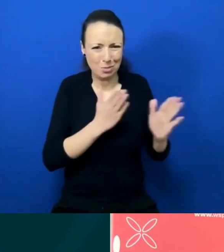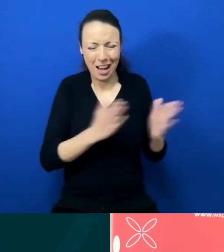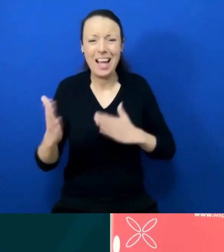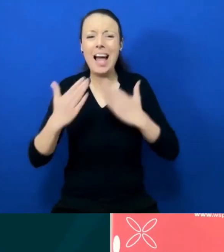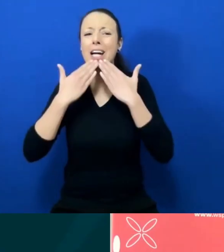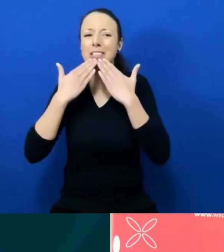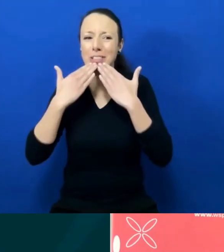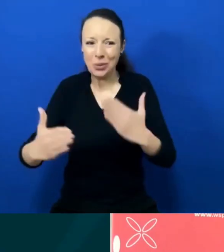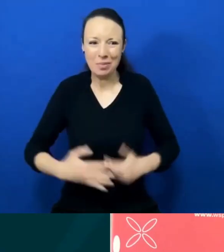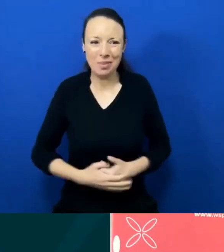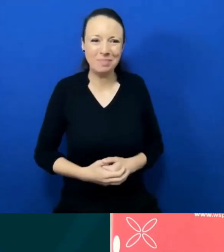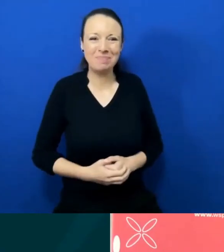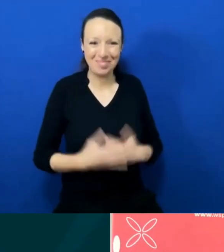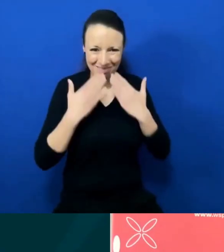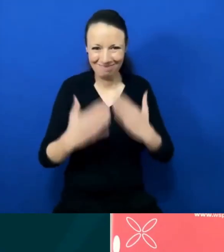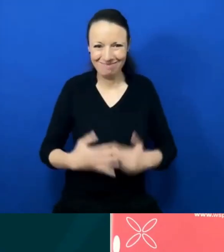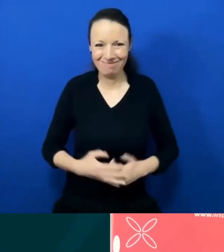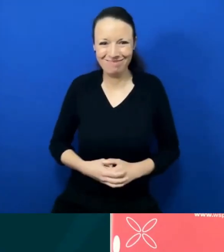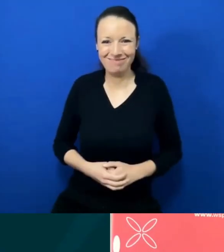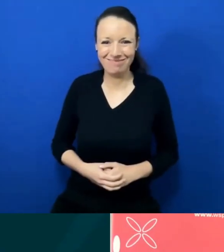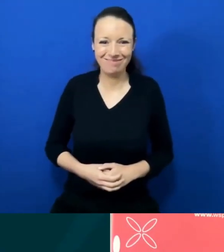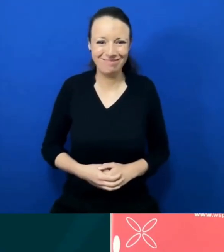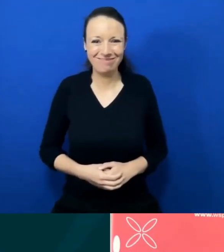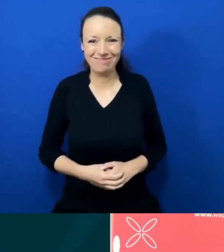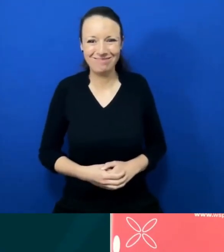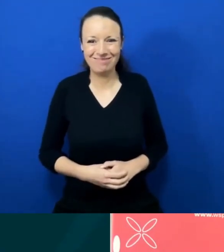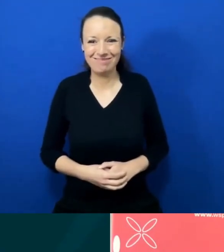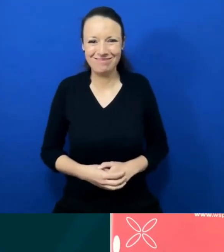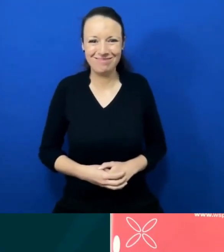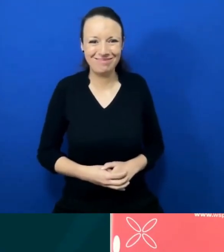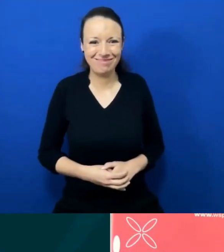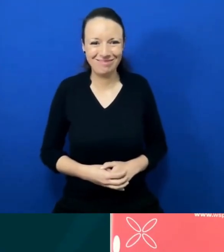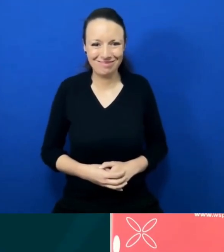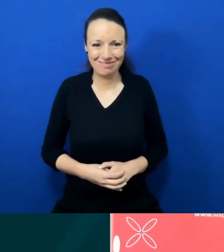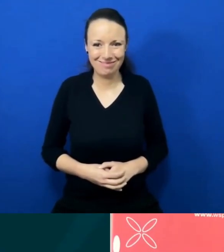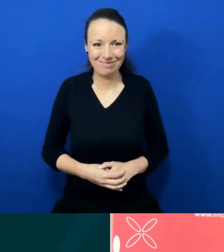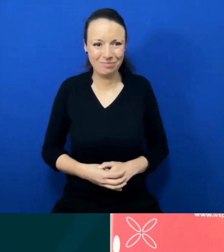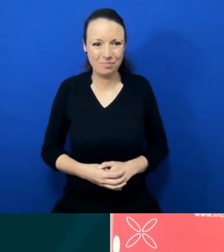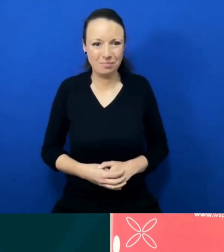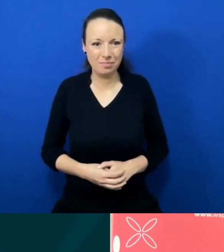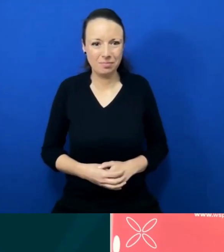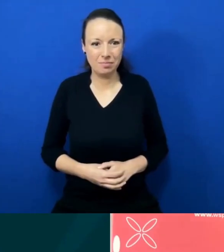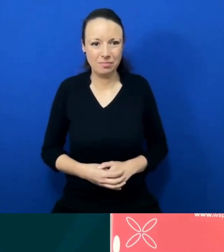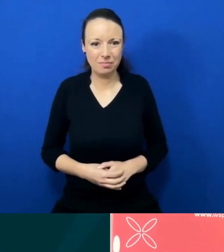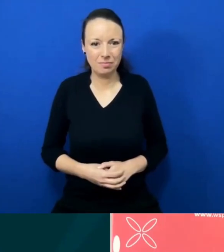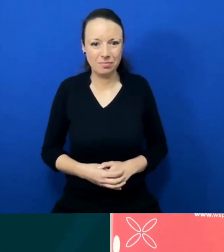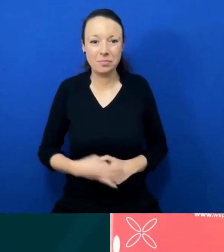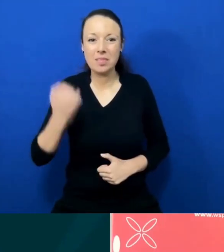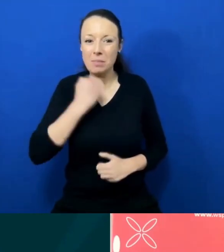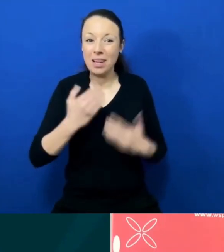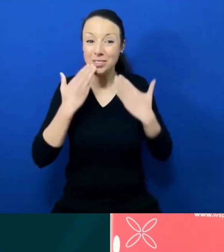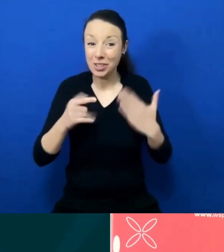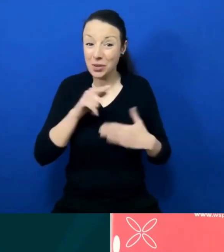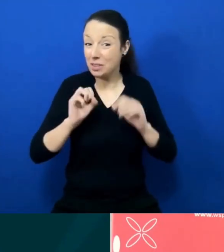dedicated solution. Thank you. Already the translation, so short thank you for explanation how you design